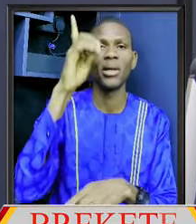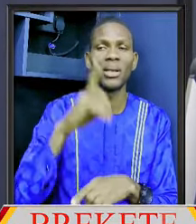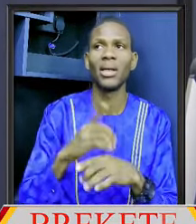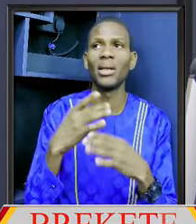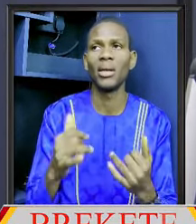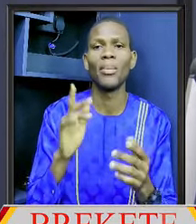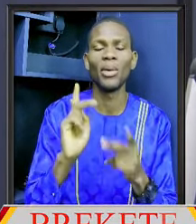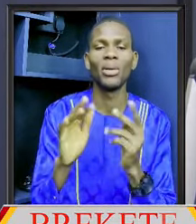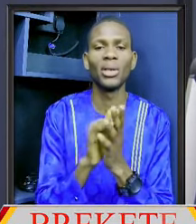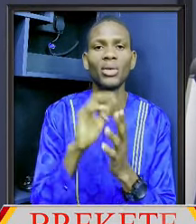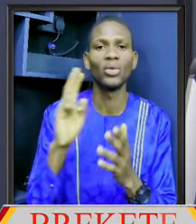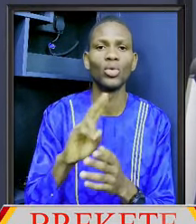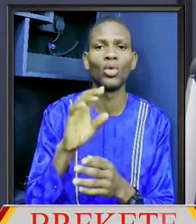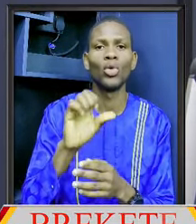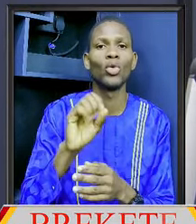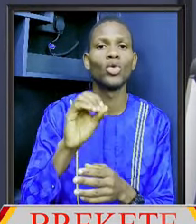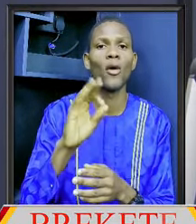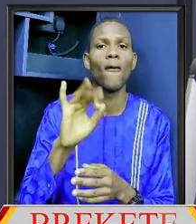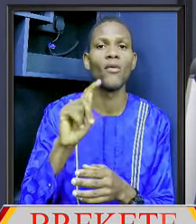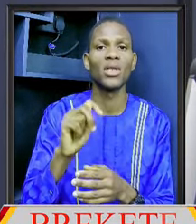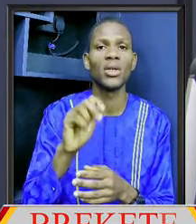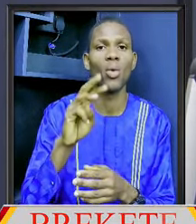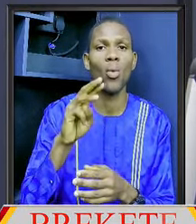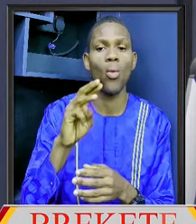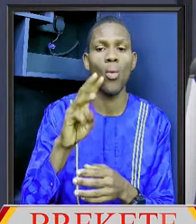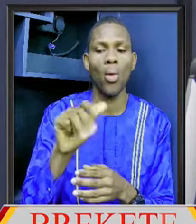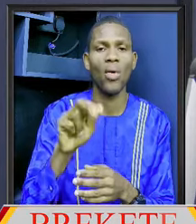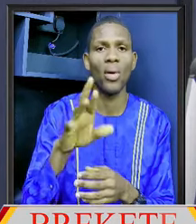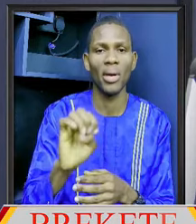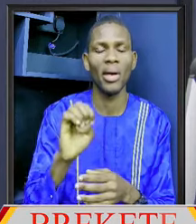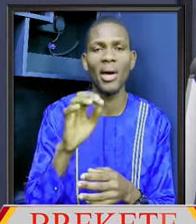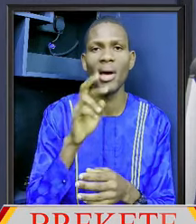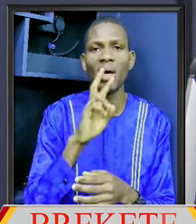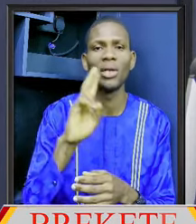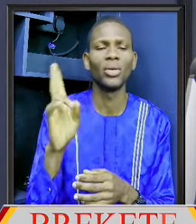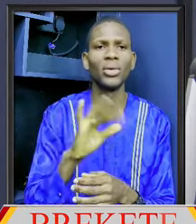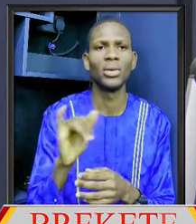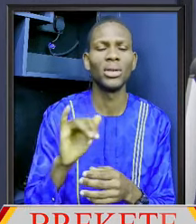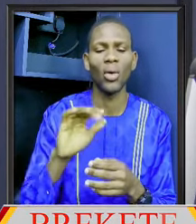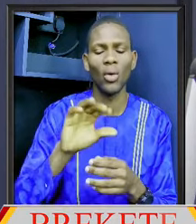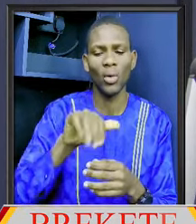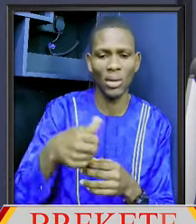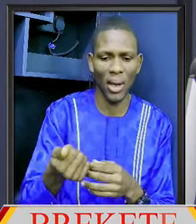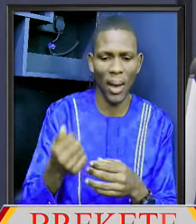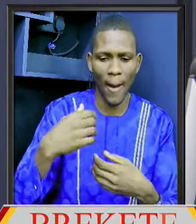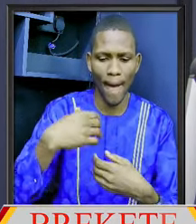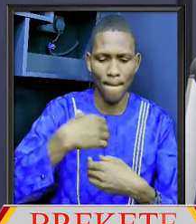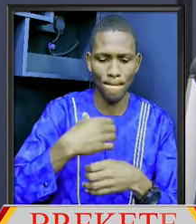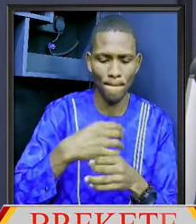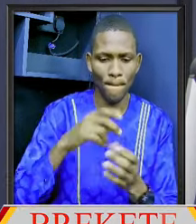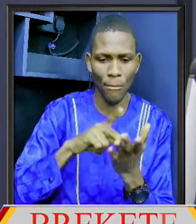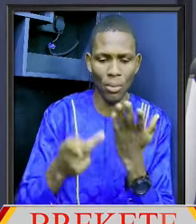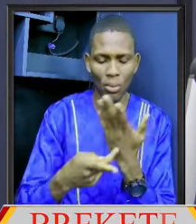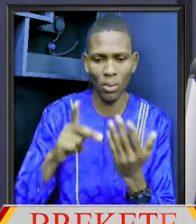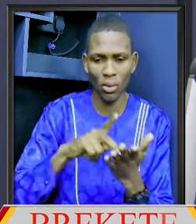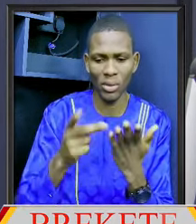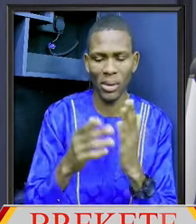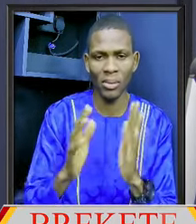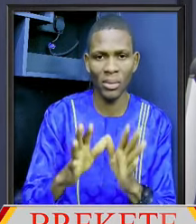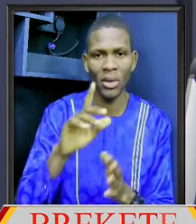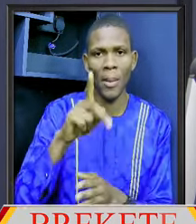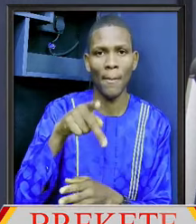People, where they use software, don't they use other software, programmers, don't they use other